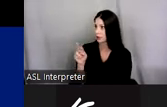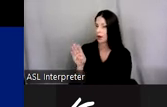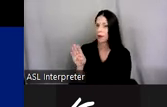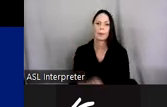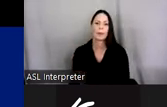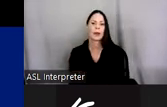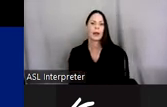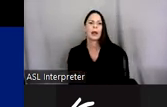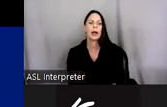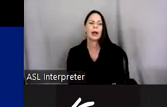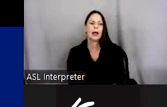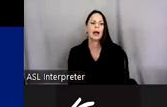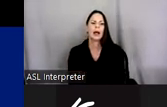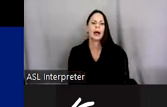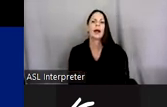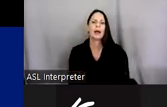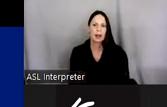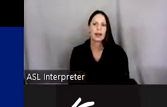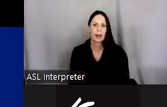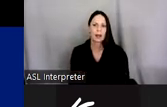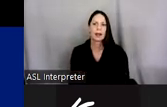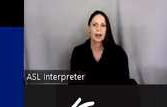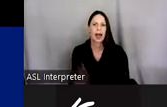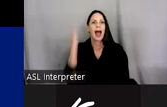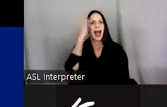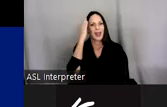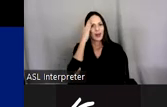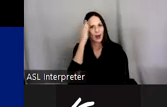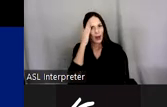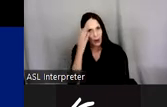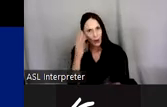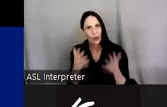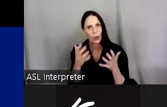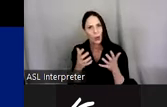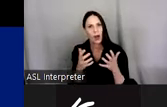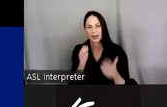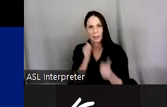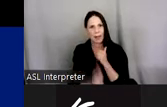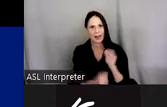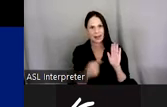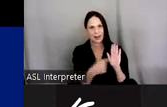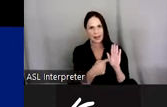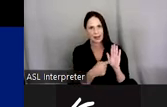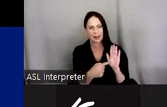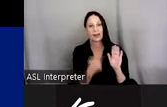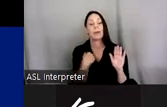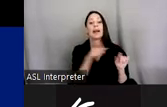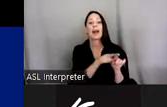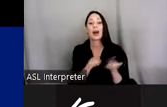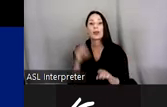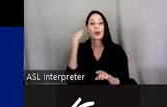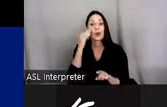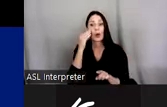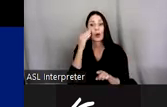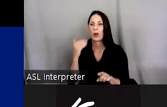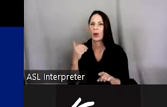So I know that we want to get this passed. I also know that we only have 8